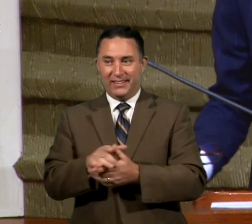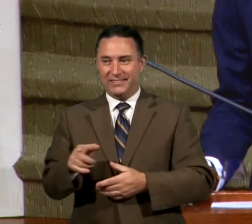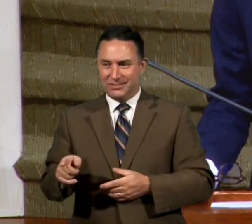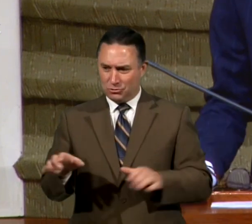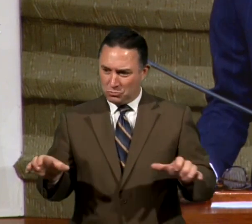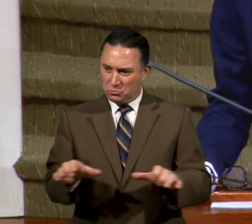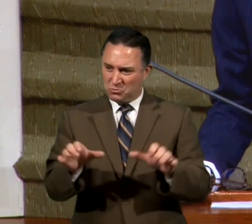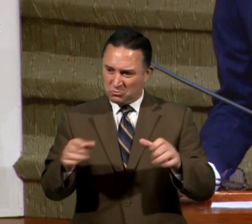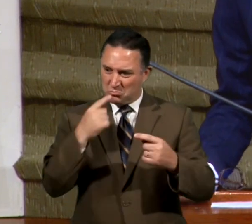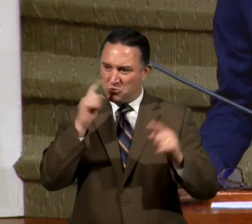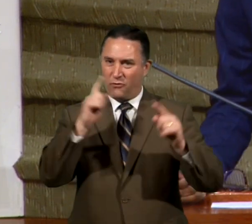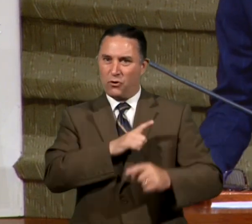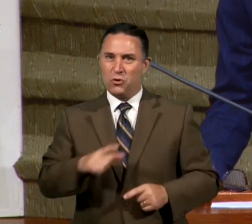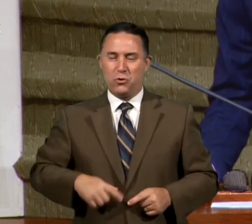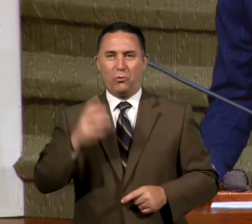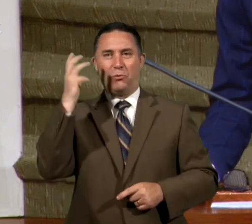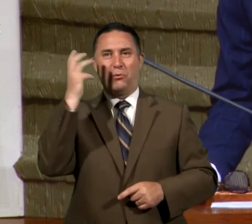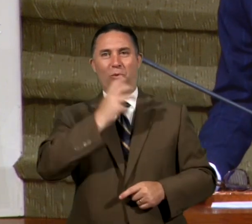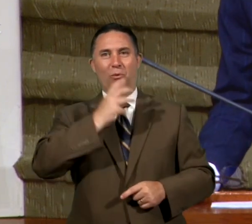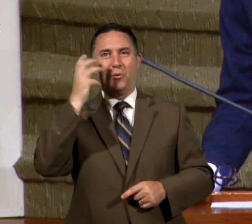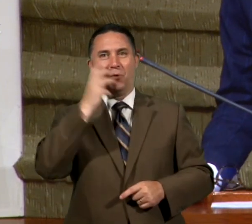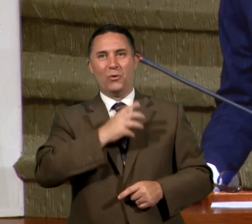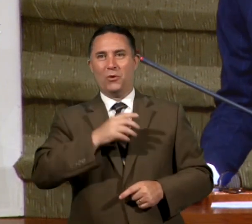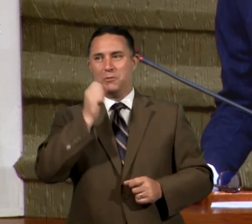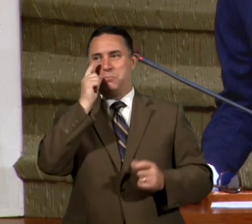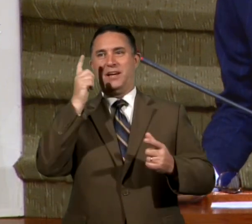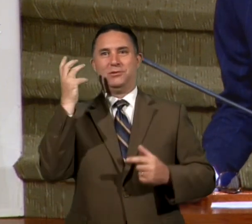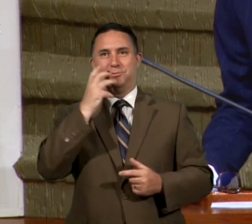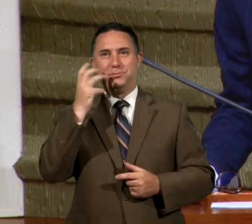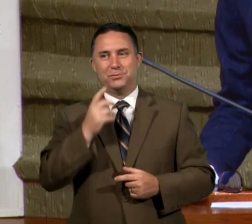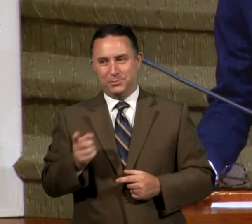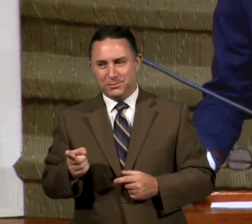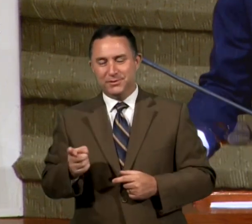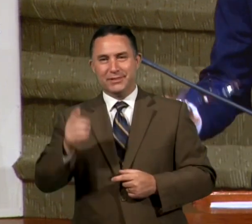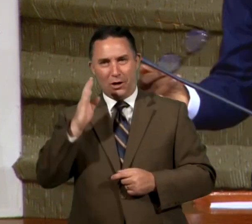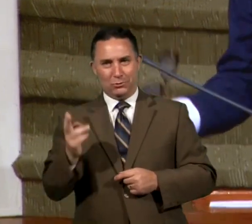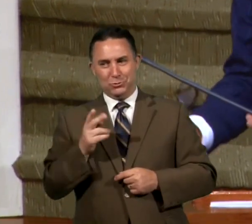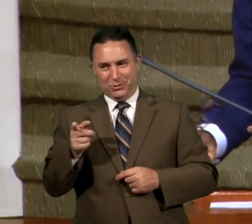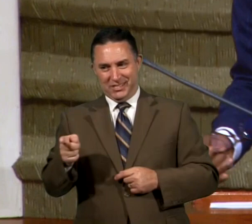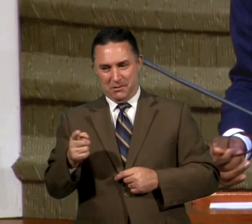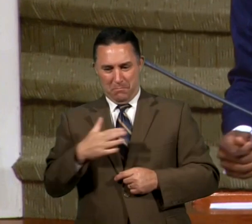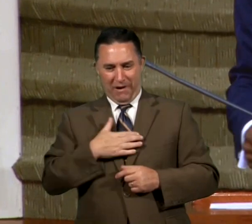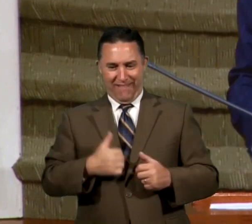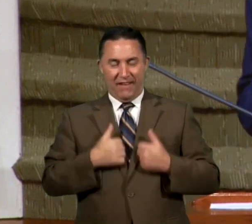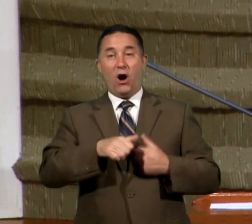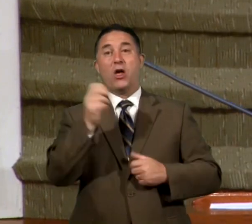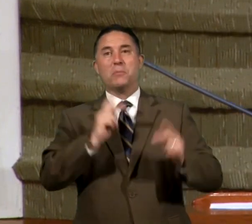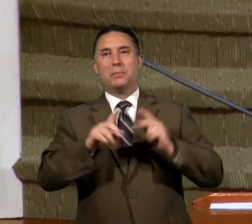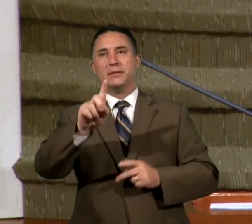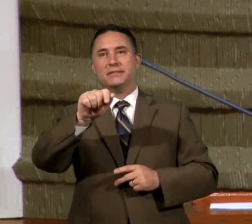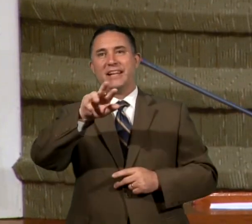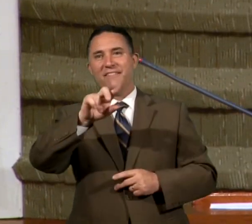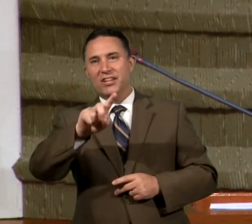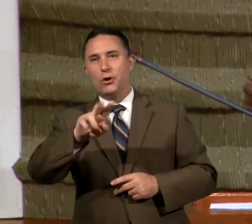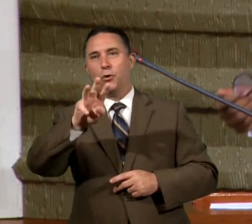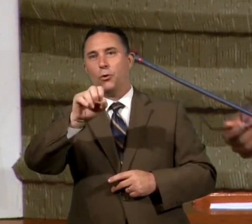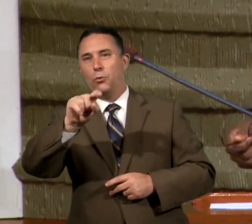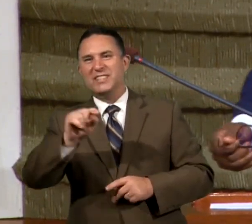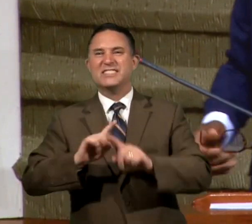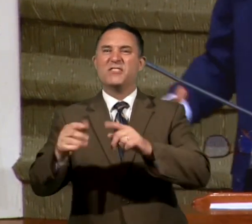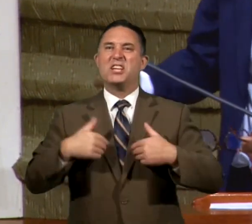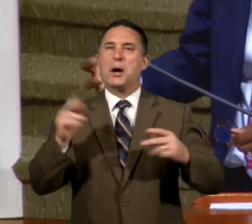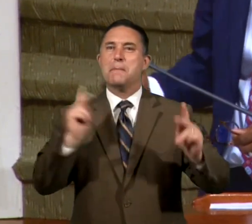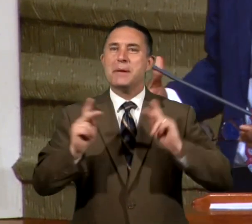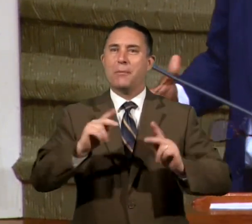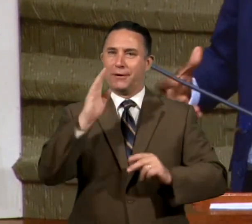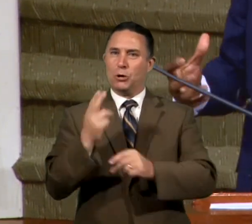and doing what he's doing for the Lord is just absolutely unbelievable. And God used him in my life and others, David West, and different young people